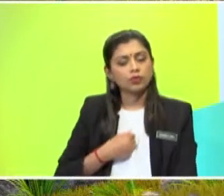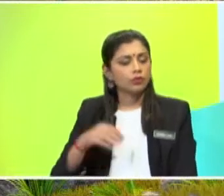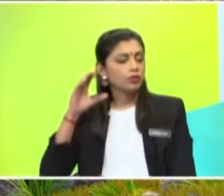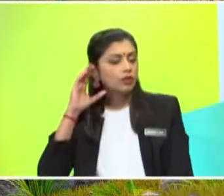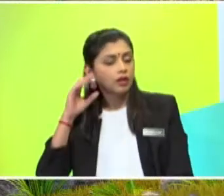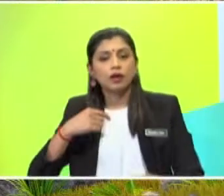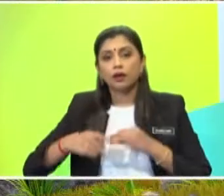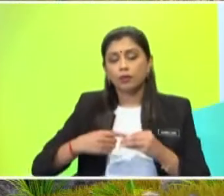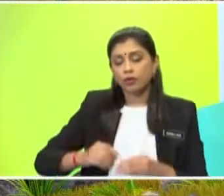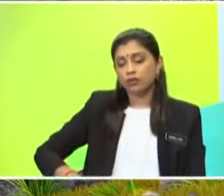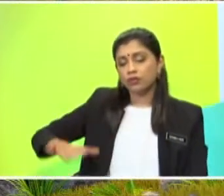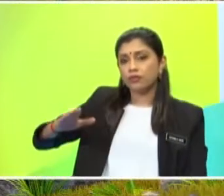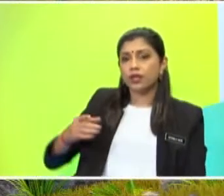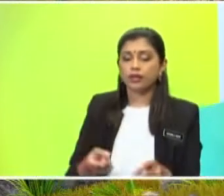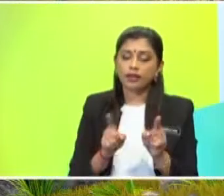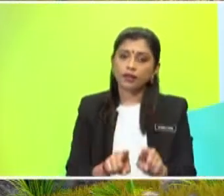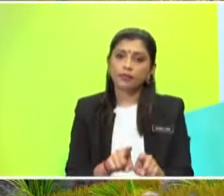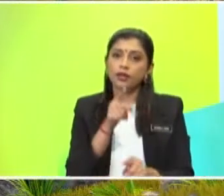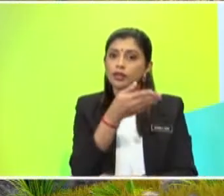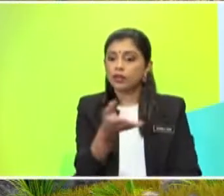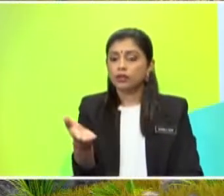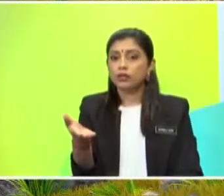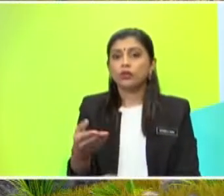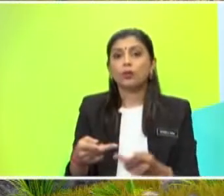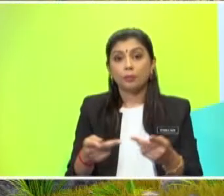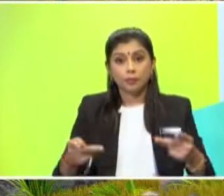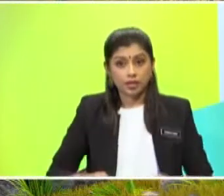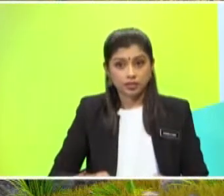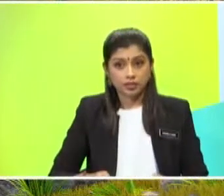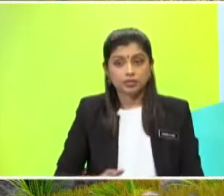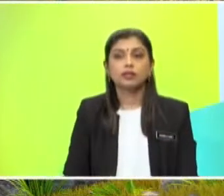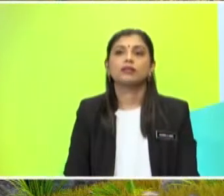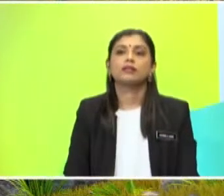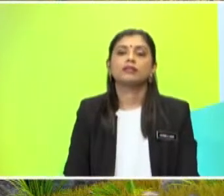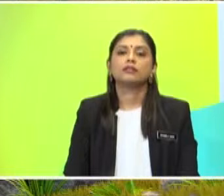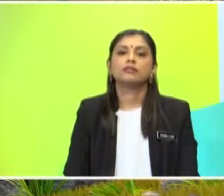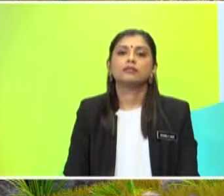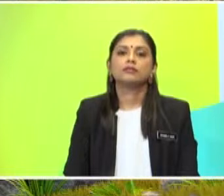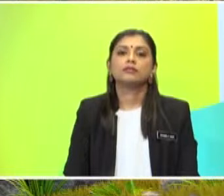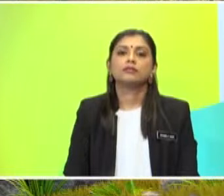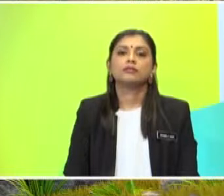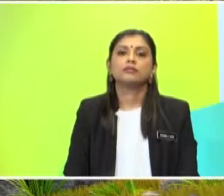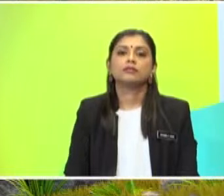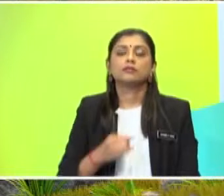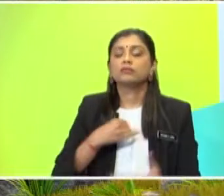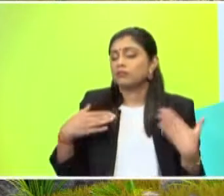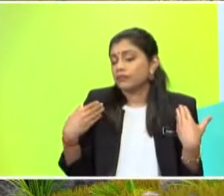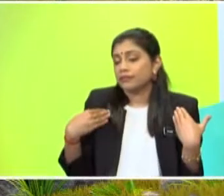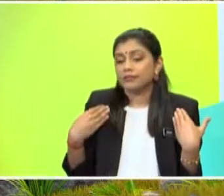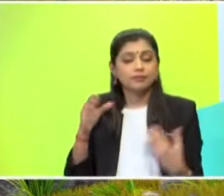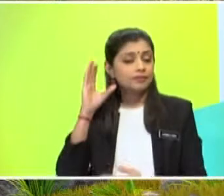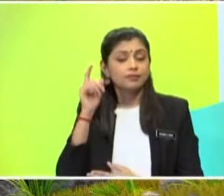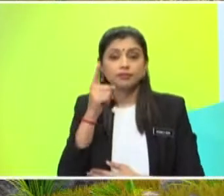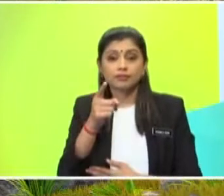flood incident that happened in your place. However, I'm ecstatic to hear that you will be presenting a mini project